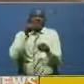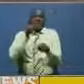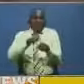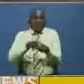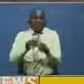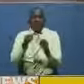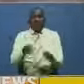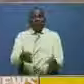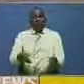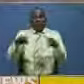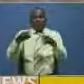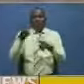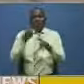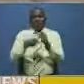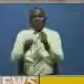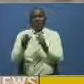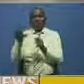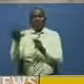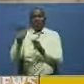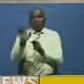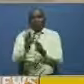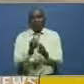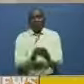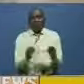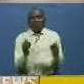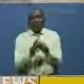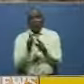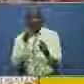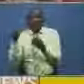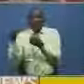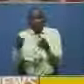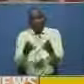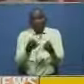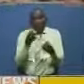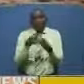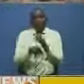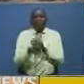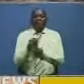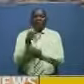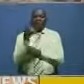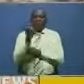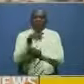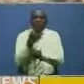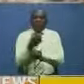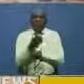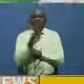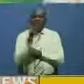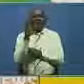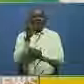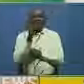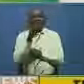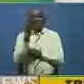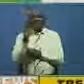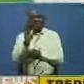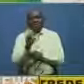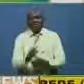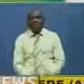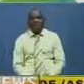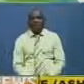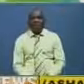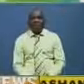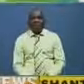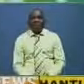selling at 500 Ghana cedi, and the imported ones selling between 500 and 550 Ghana